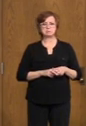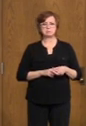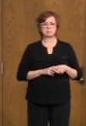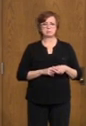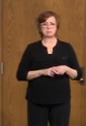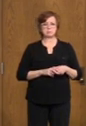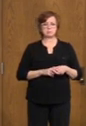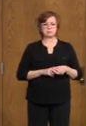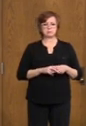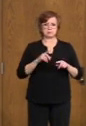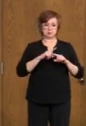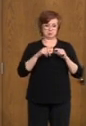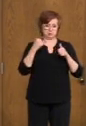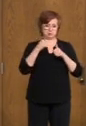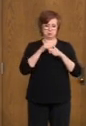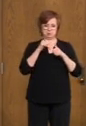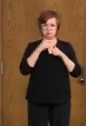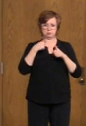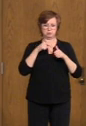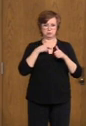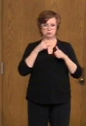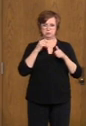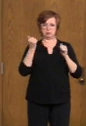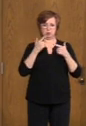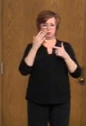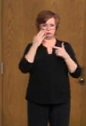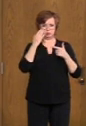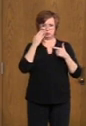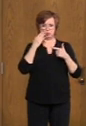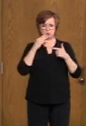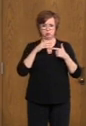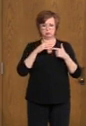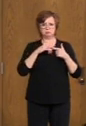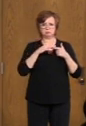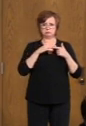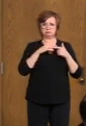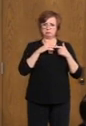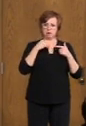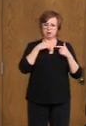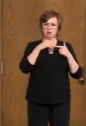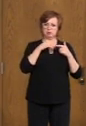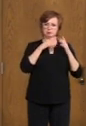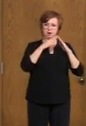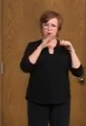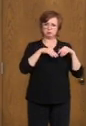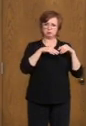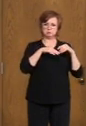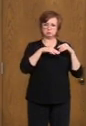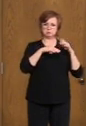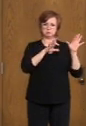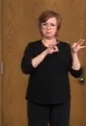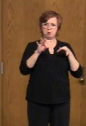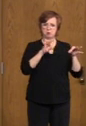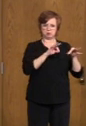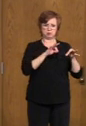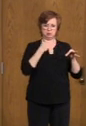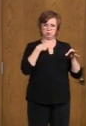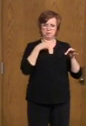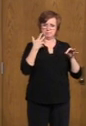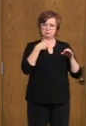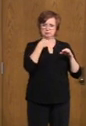for in private residences or workplaces, and similarly public-facing establishments. But I think it's a good point